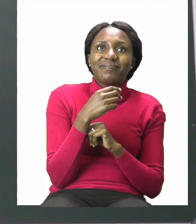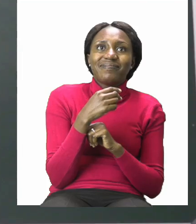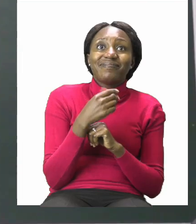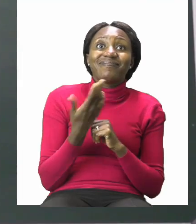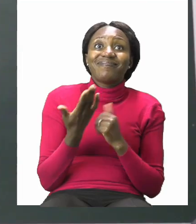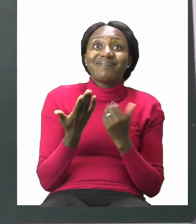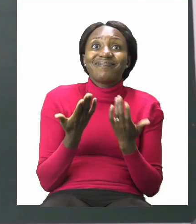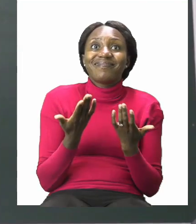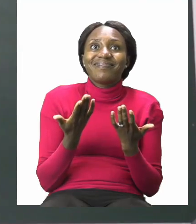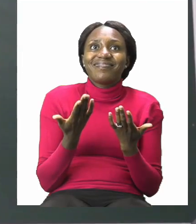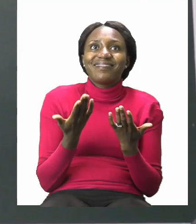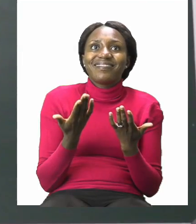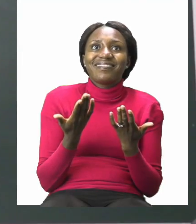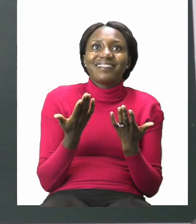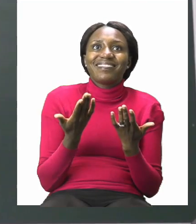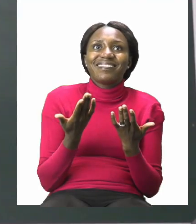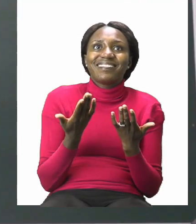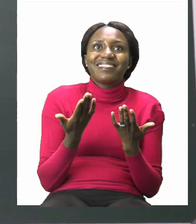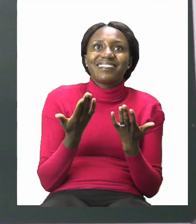lift!